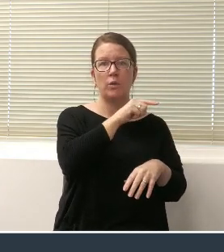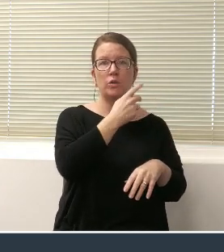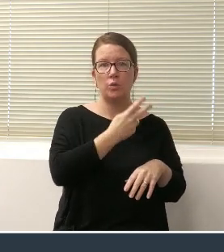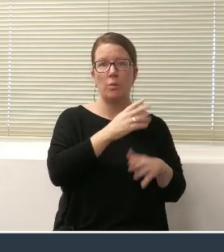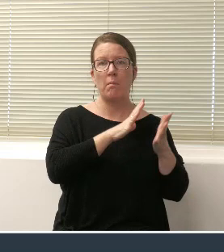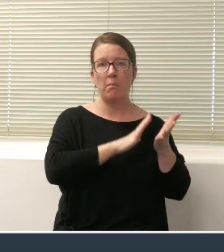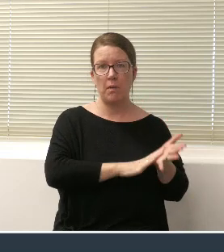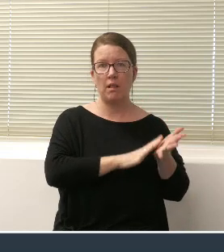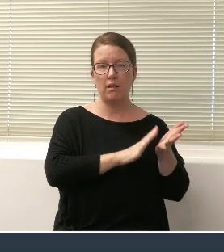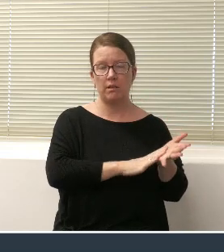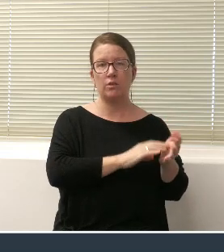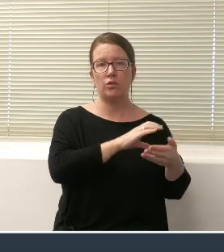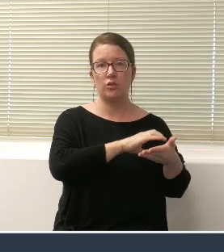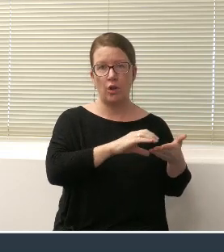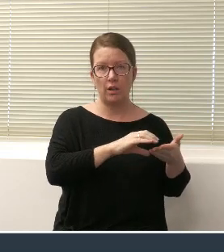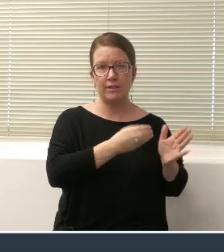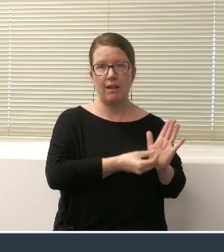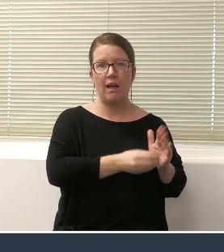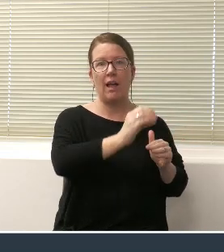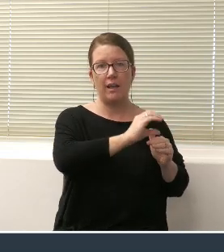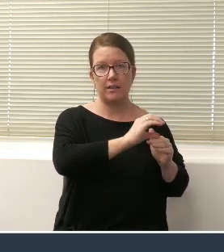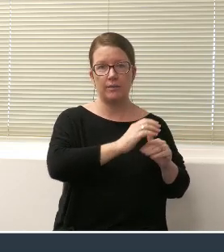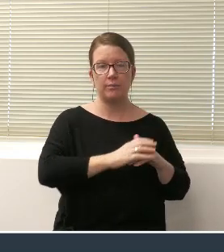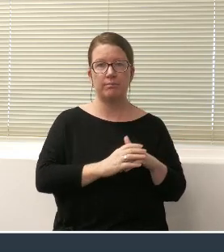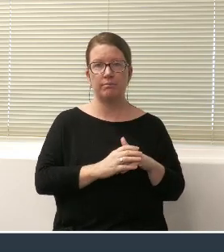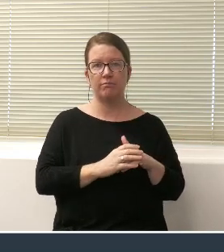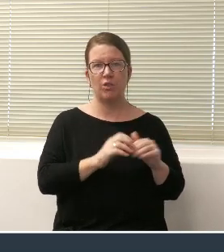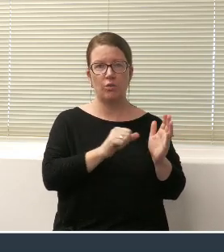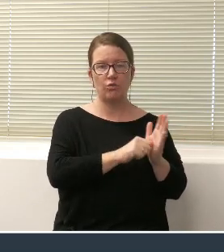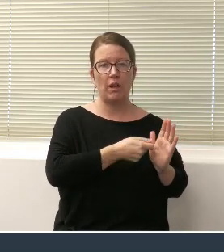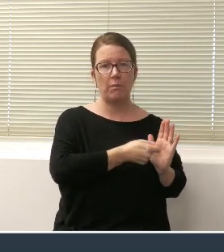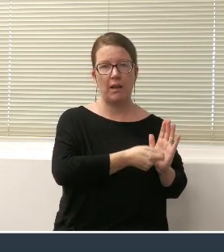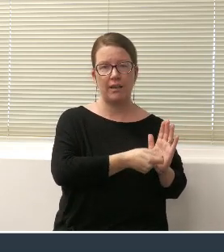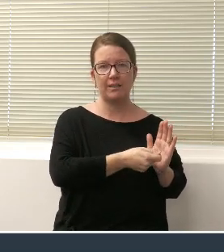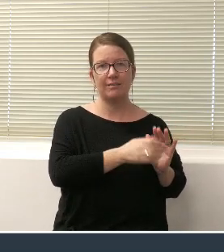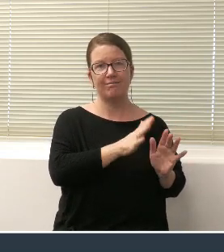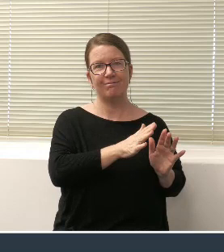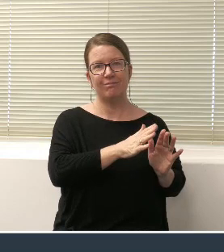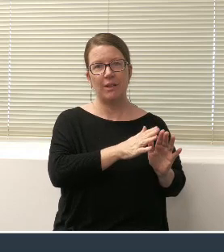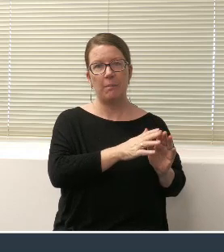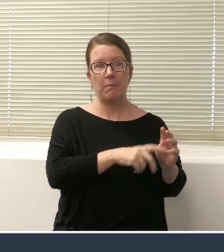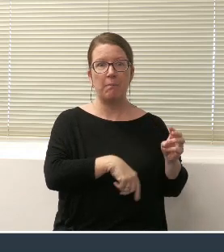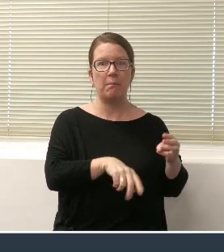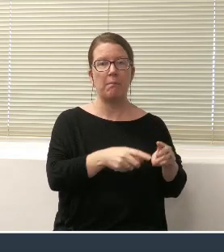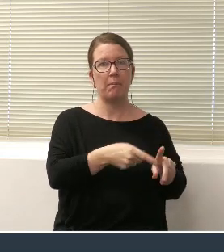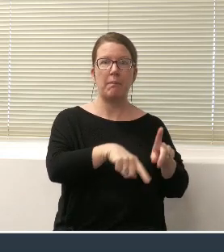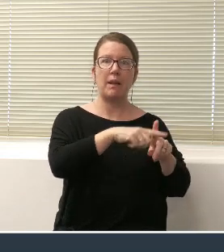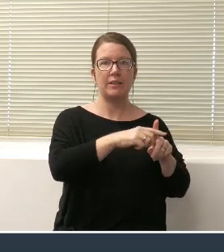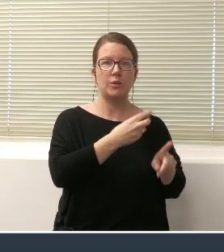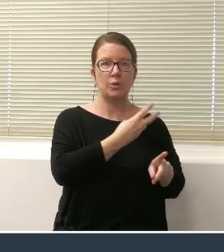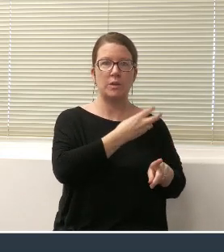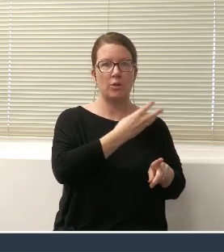cost. I think I'm correct in that, to our ratepayer, and that would be on top of